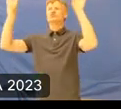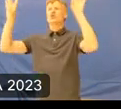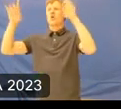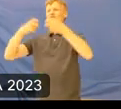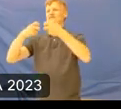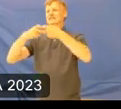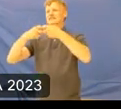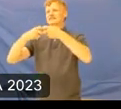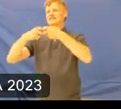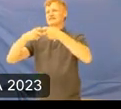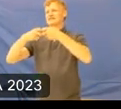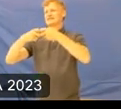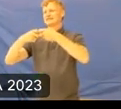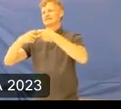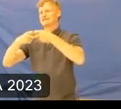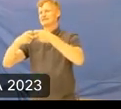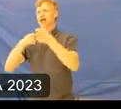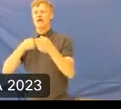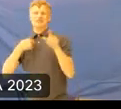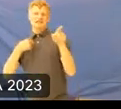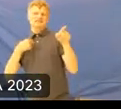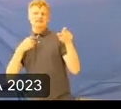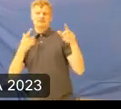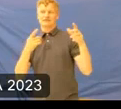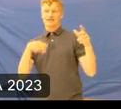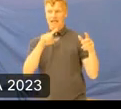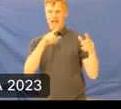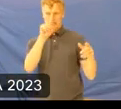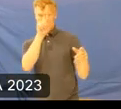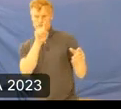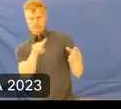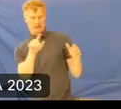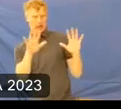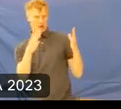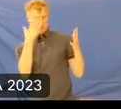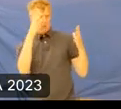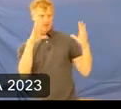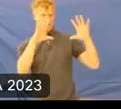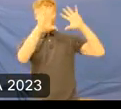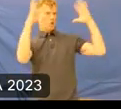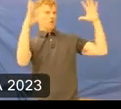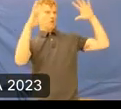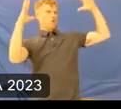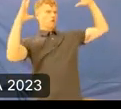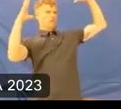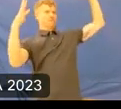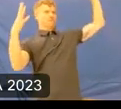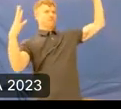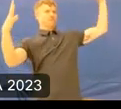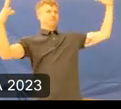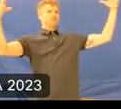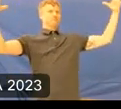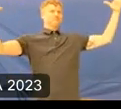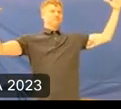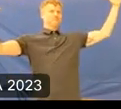And the corresponding puzzle, I suggest for us, and there may be other candidates, is that we simply don't